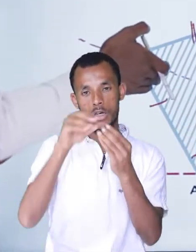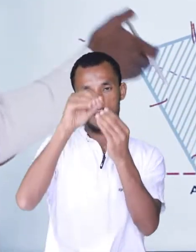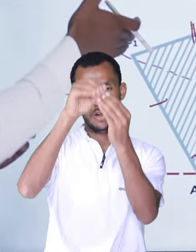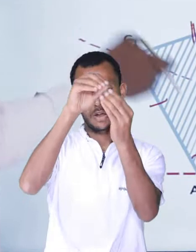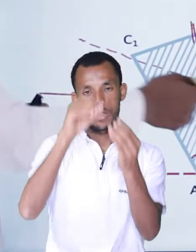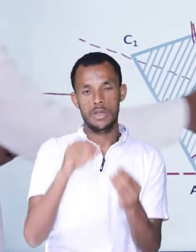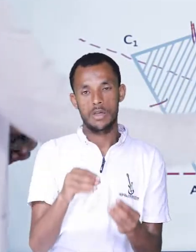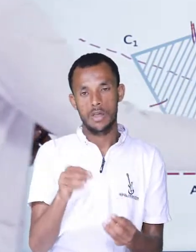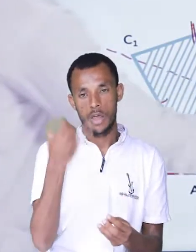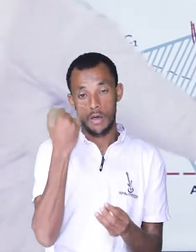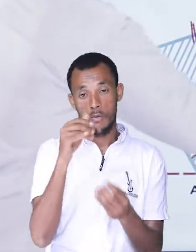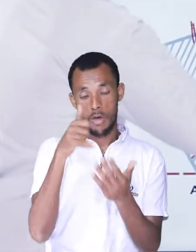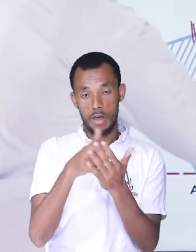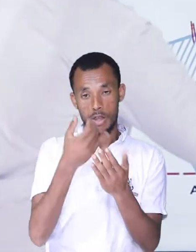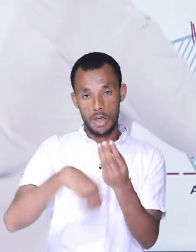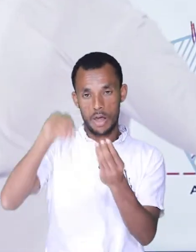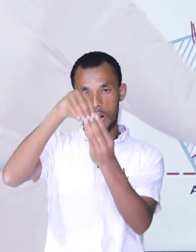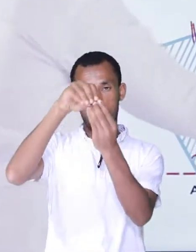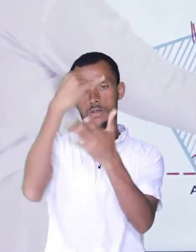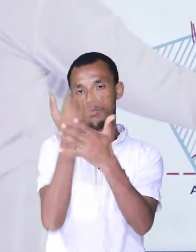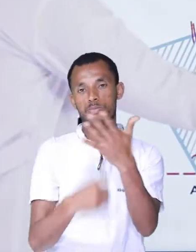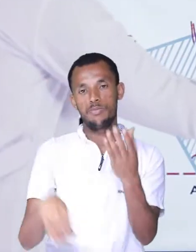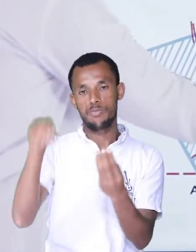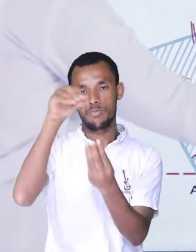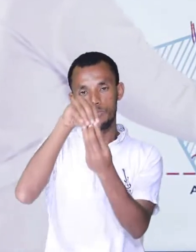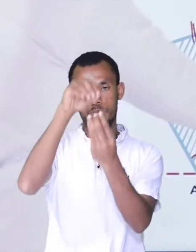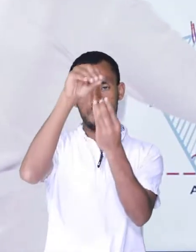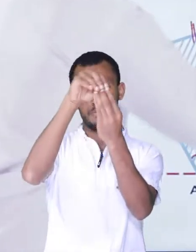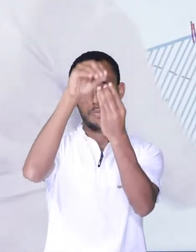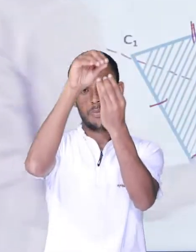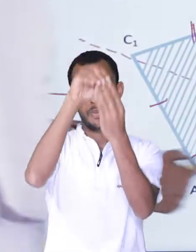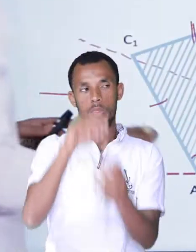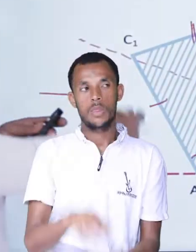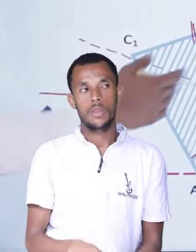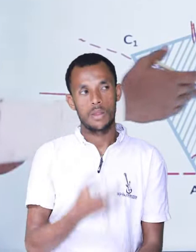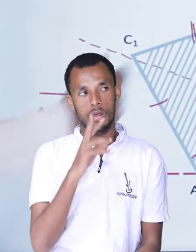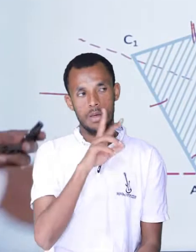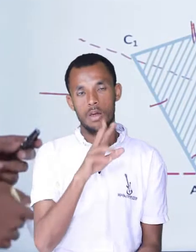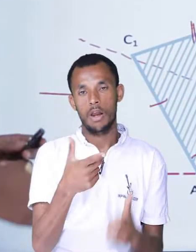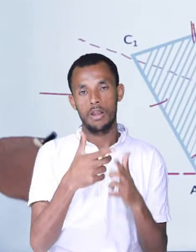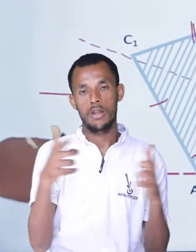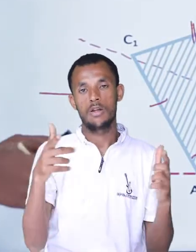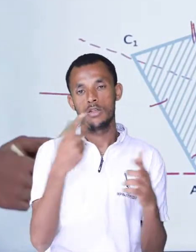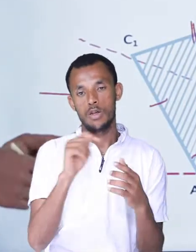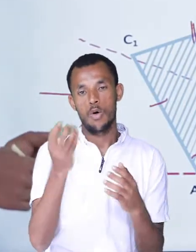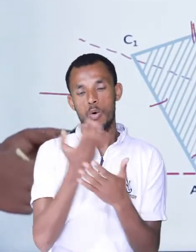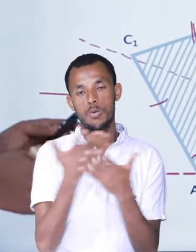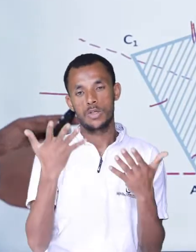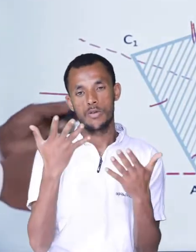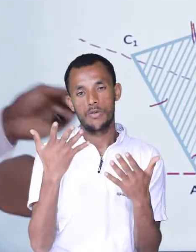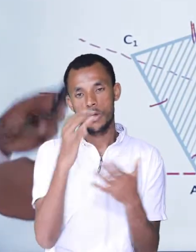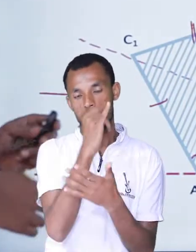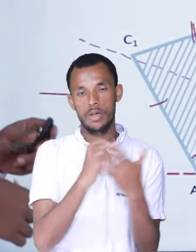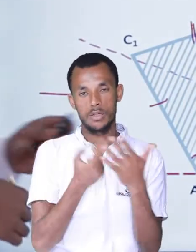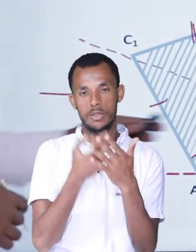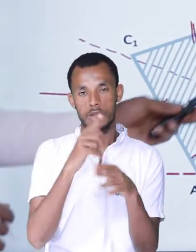increasing, if the object figure is changed to the image figure is greater than the object figure, at